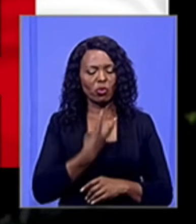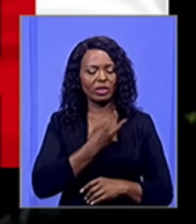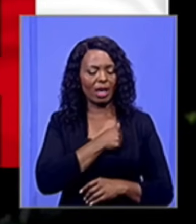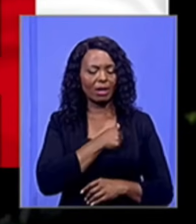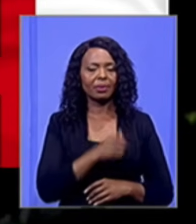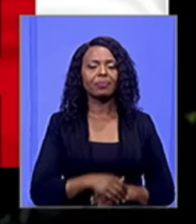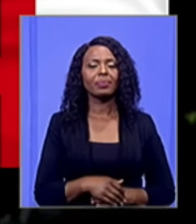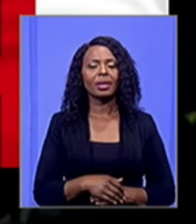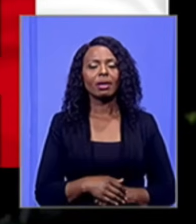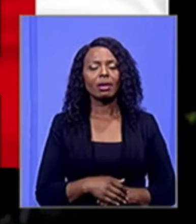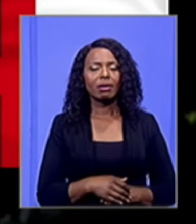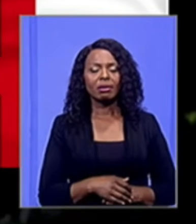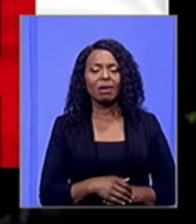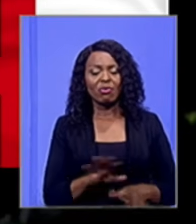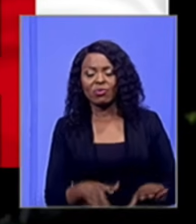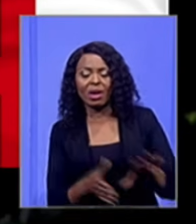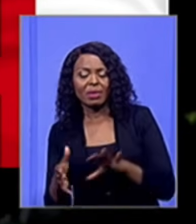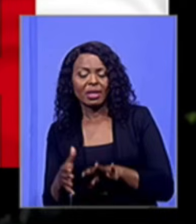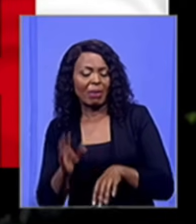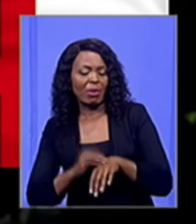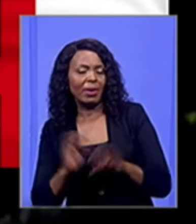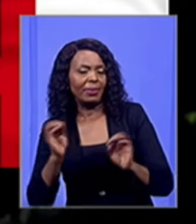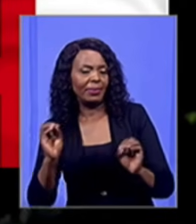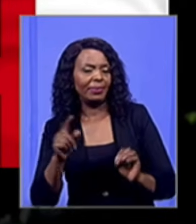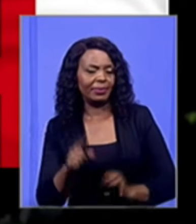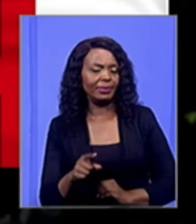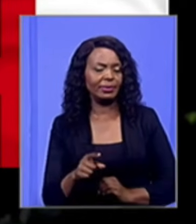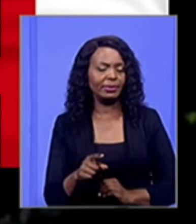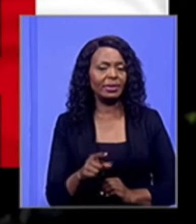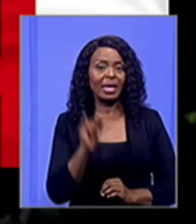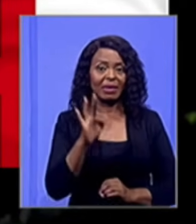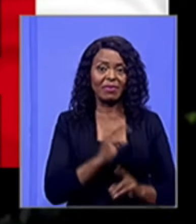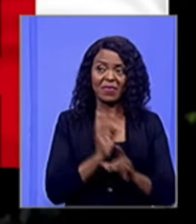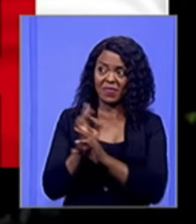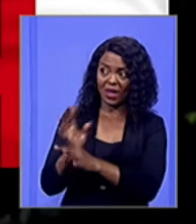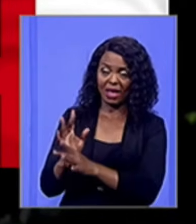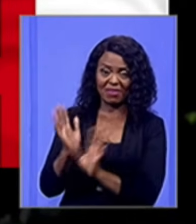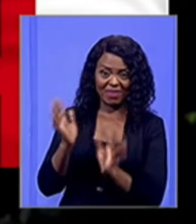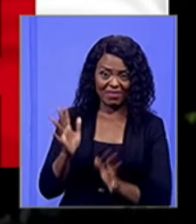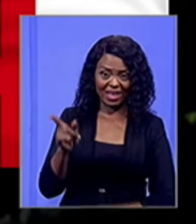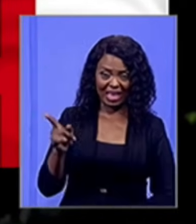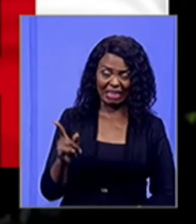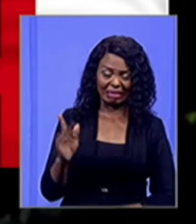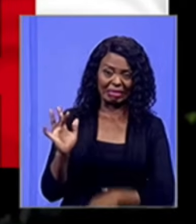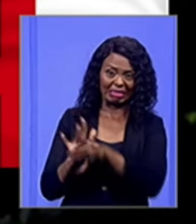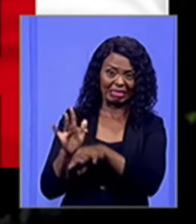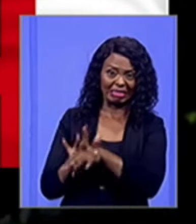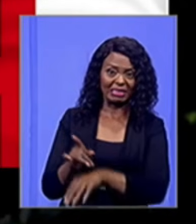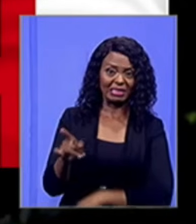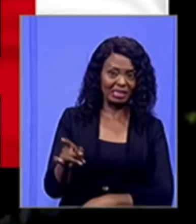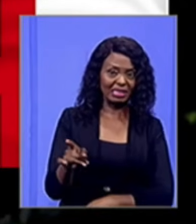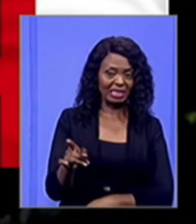mohopeng wa rugby ha ke bone mathata England ka se re fe mathata ha o kgone ho hlola sehlopha e leng sona